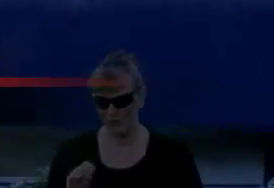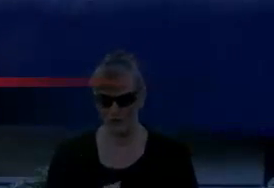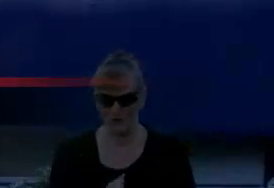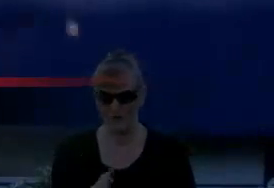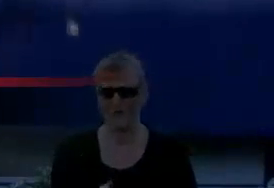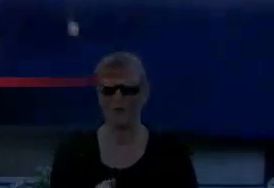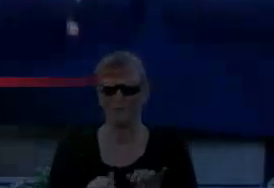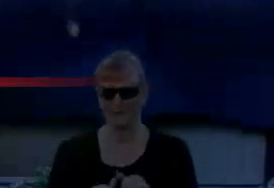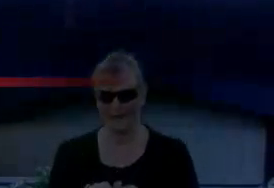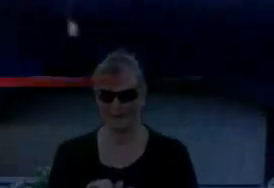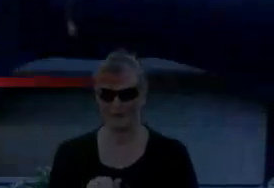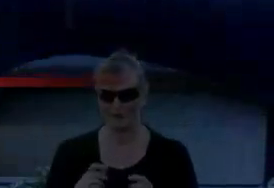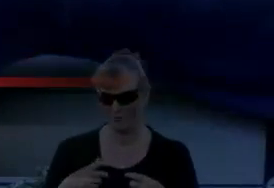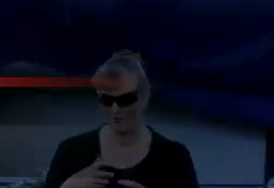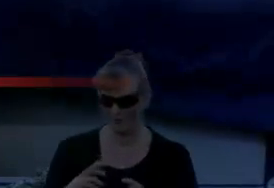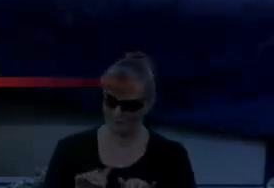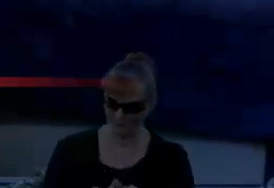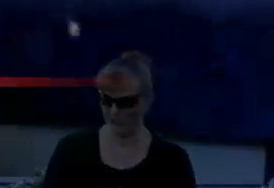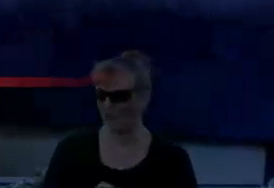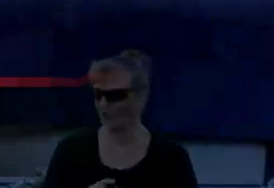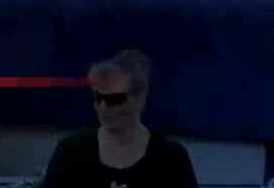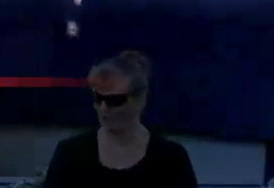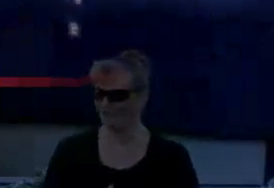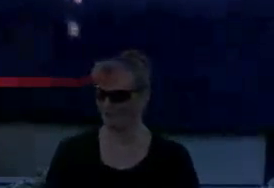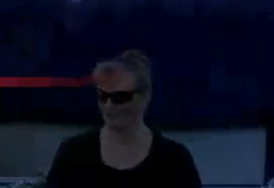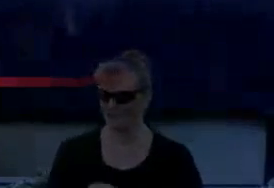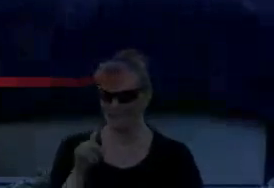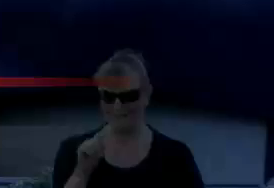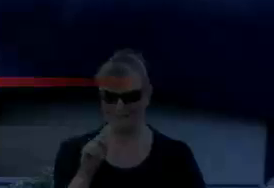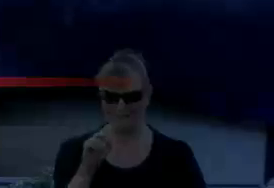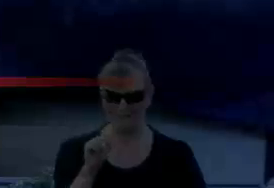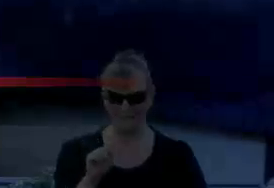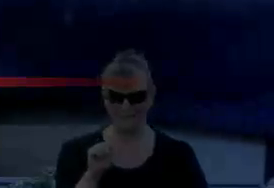engineering. Valedictorian, Talmadge Hales.